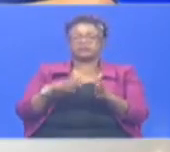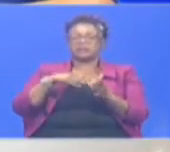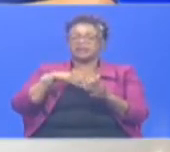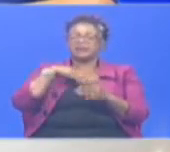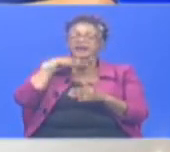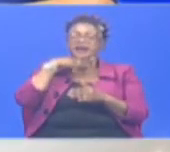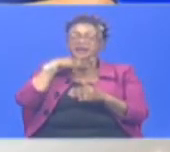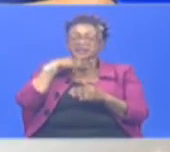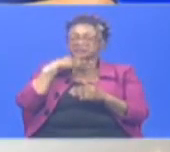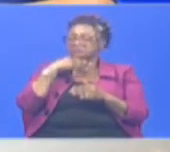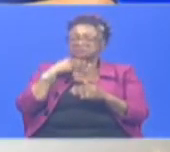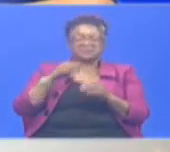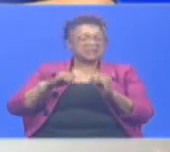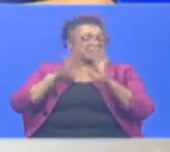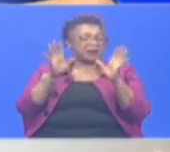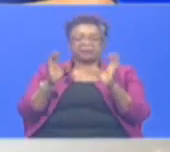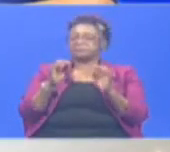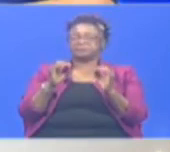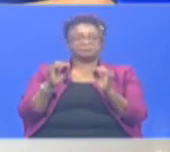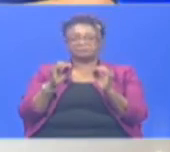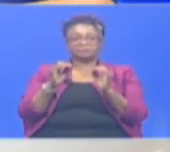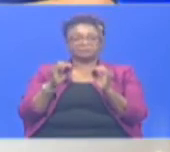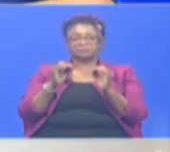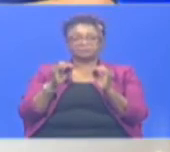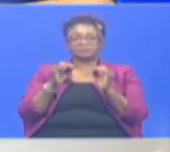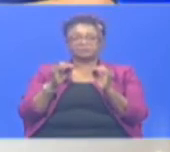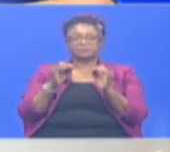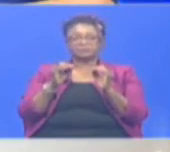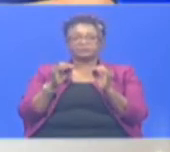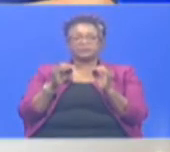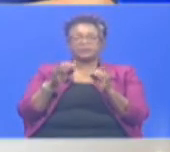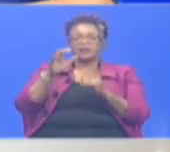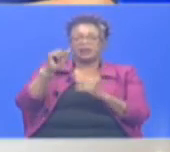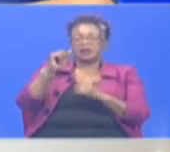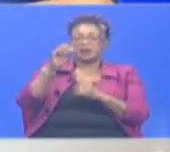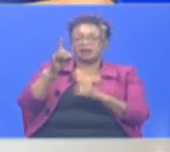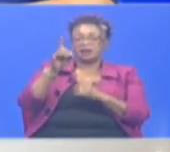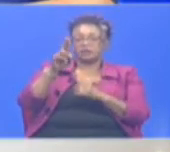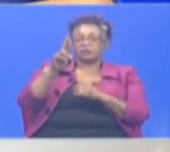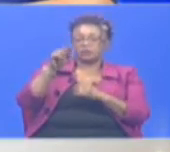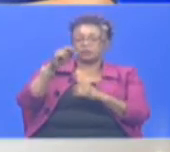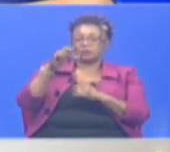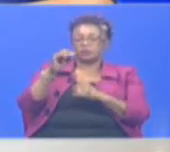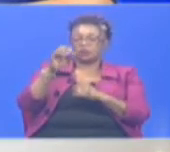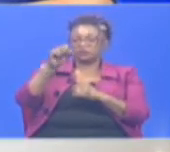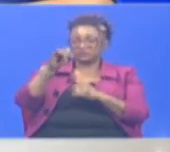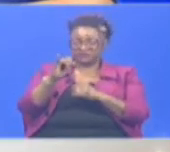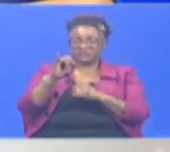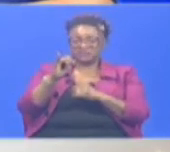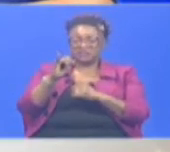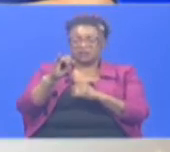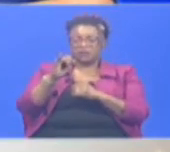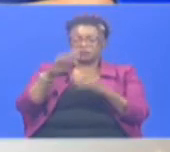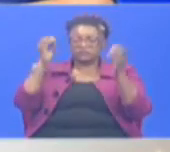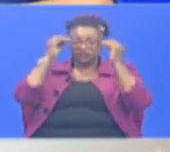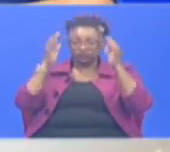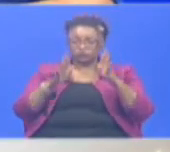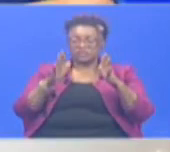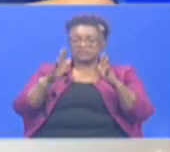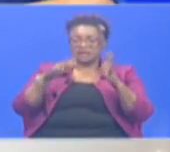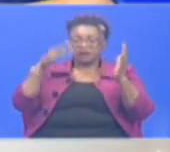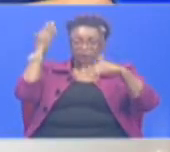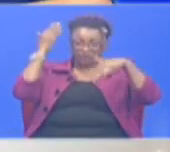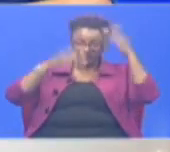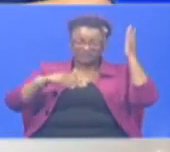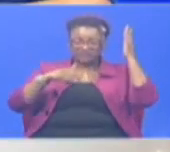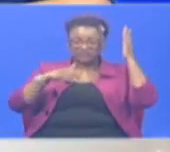circumstances, still under Moi's regime. Titus Adungosi was an architecture student at the University of Nairobi and served